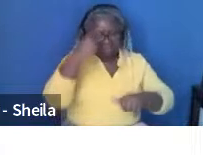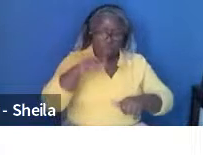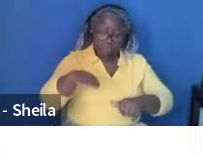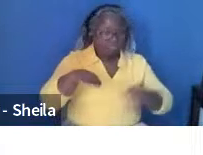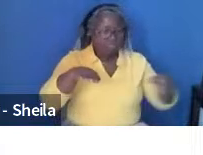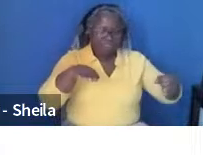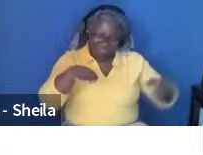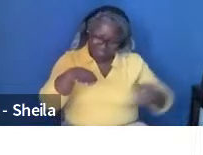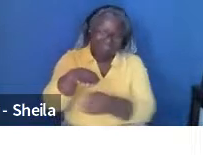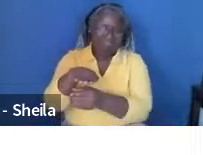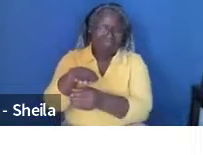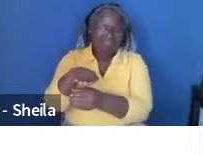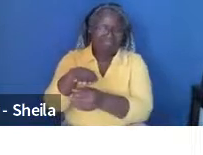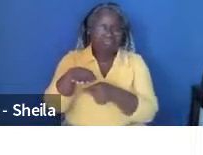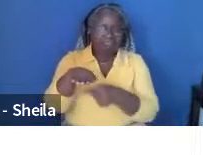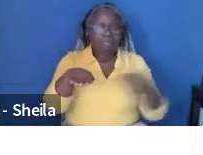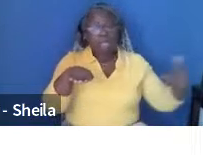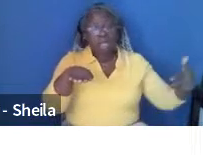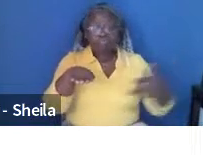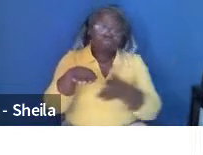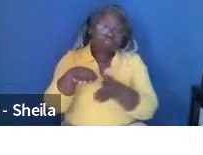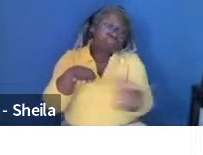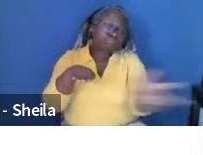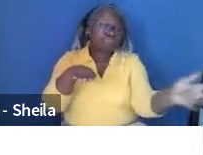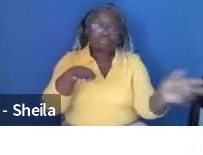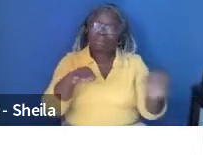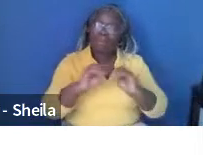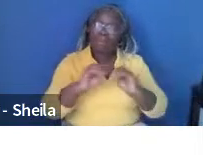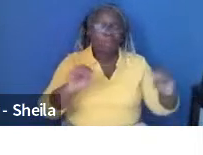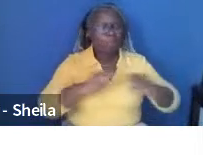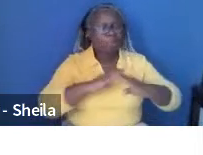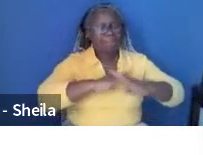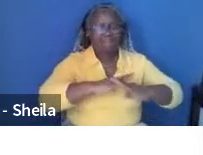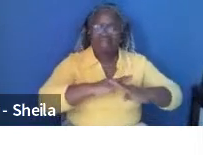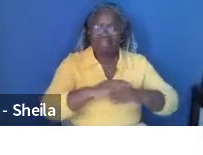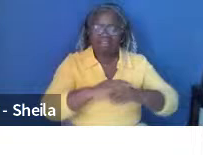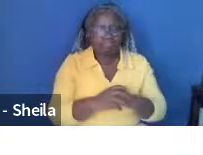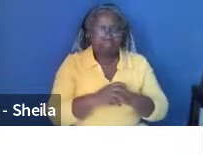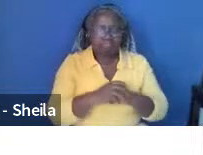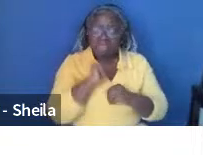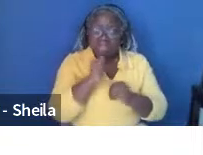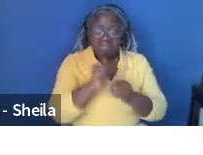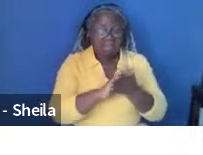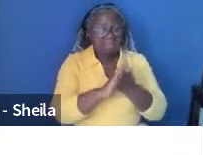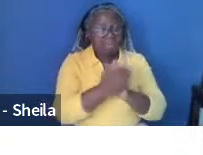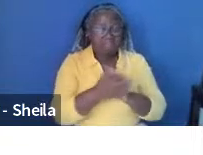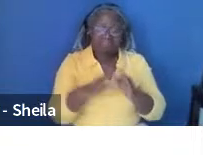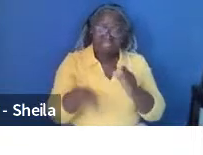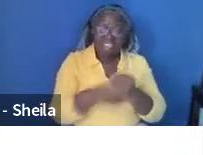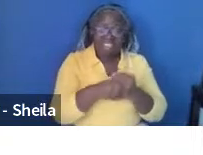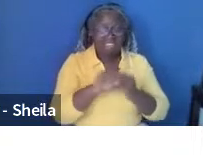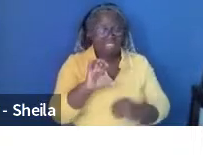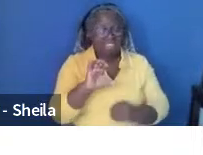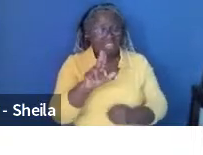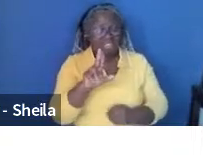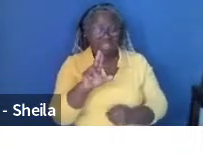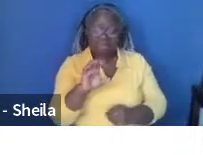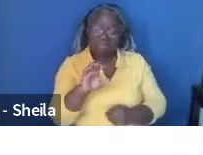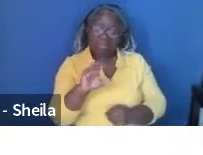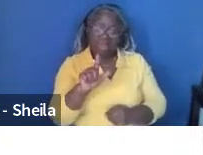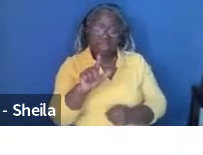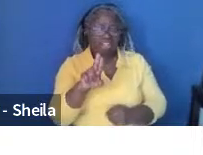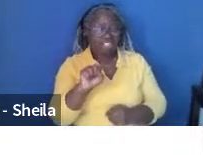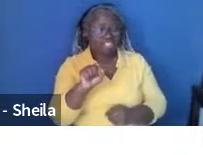of our required clearances. So we want to remove the clutter, put the trash cans away. We use wall hung